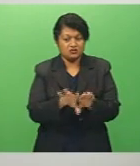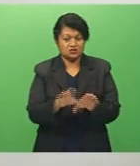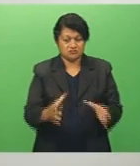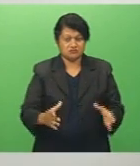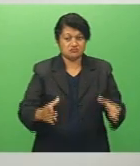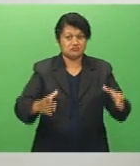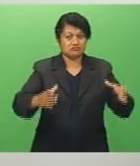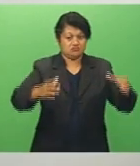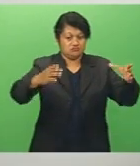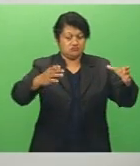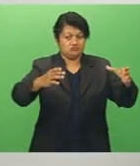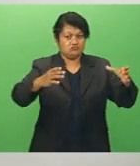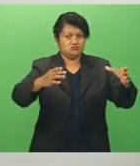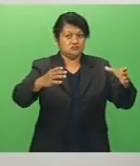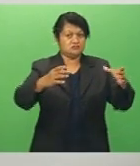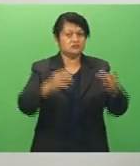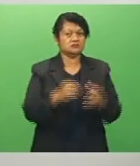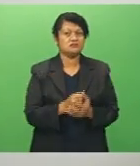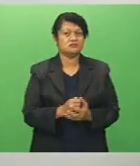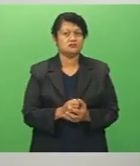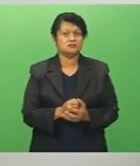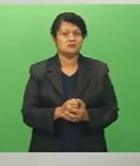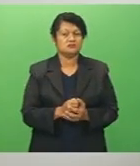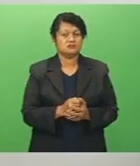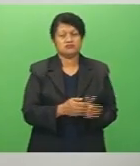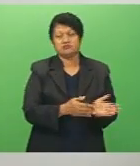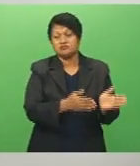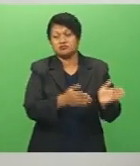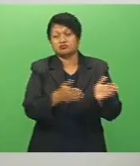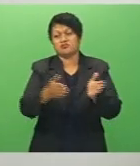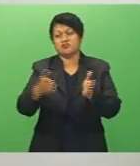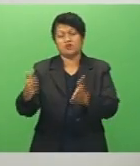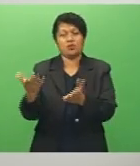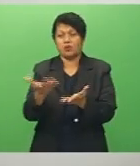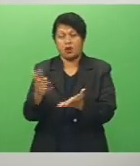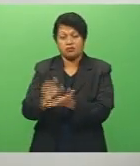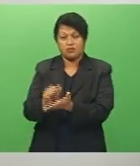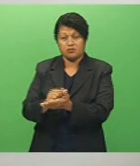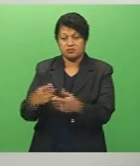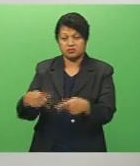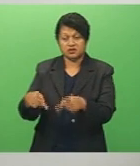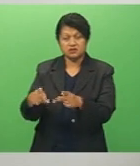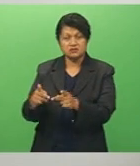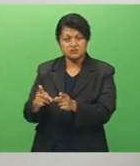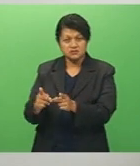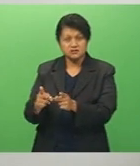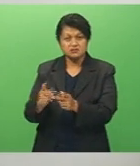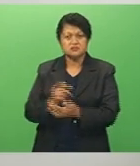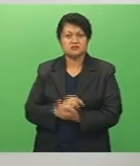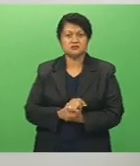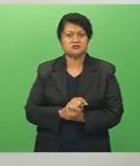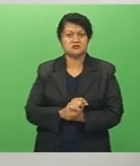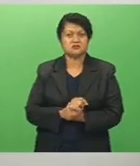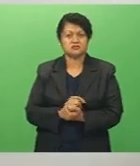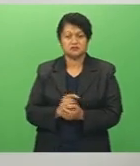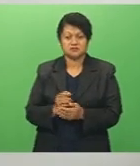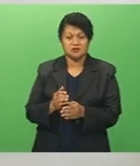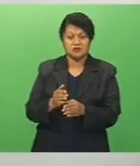transport from the port to the destination, which are these 2 companies, from covering